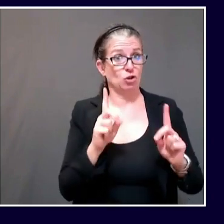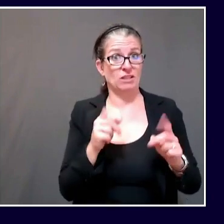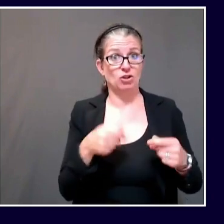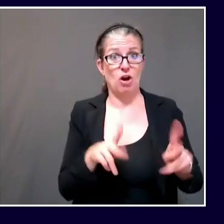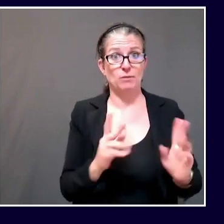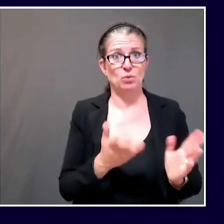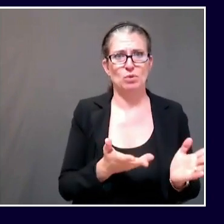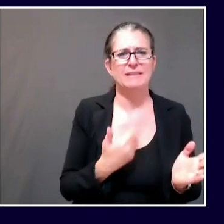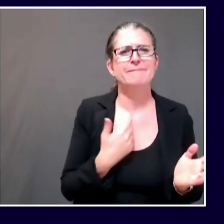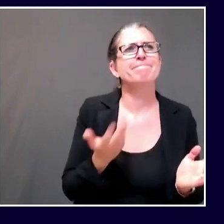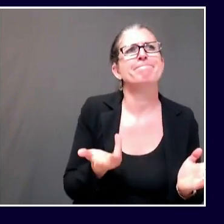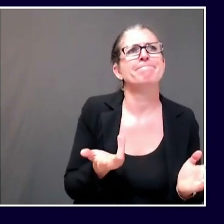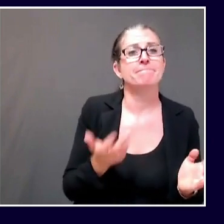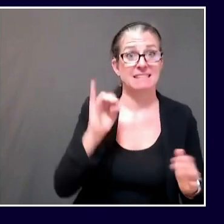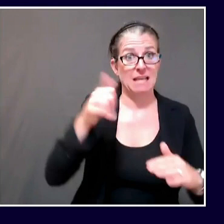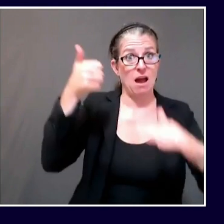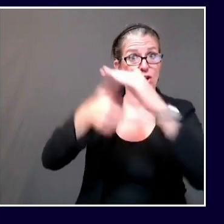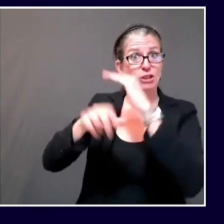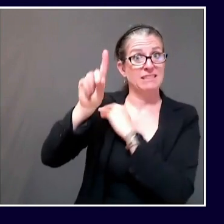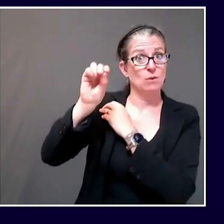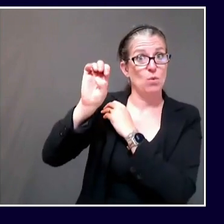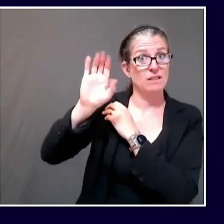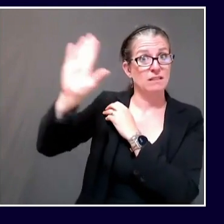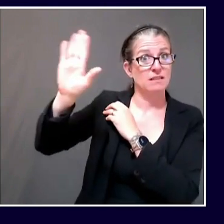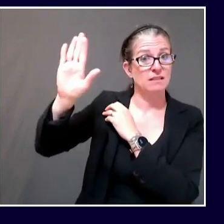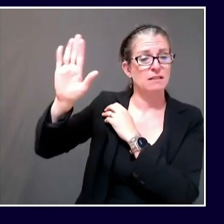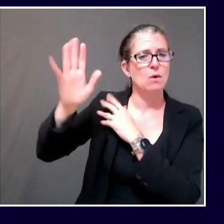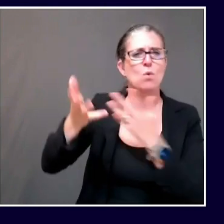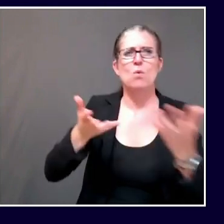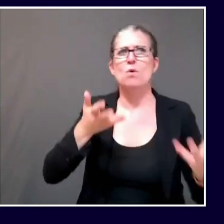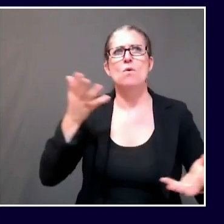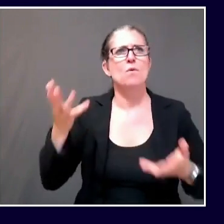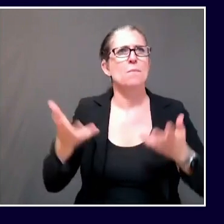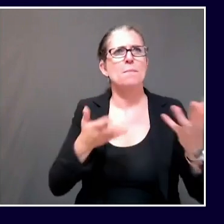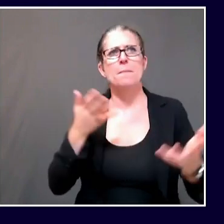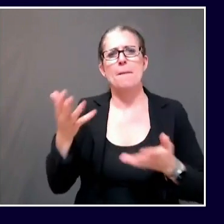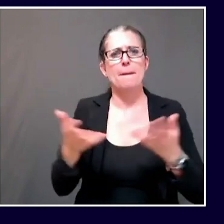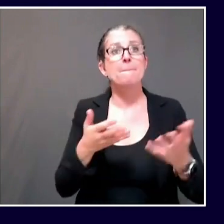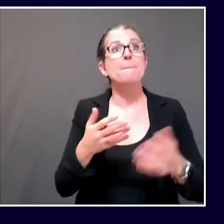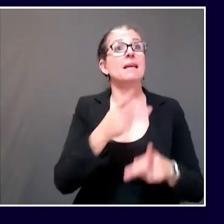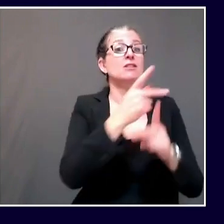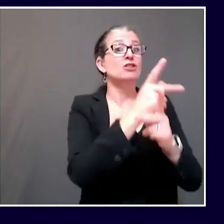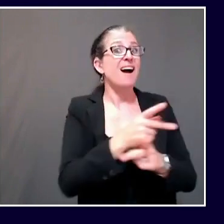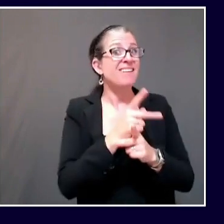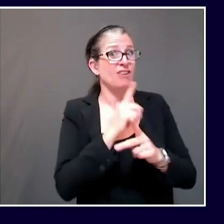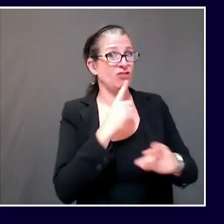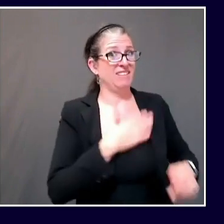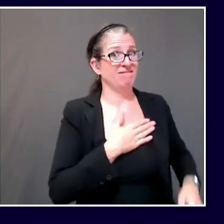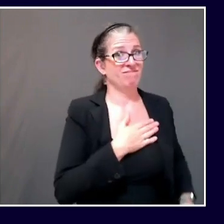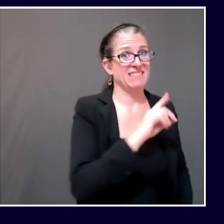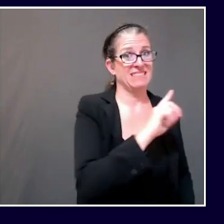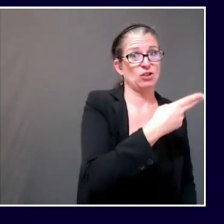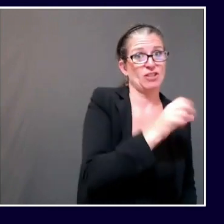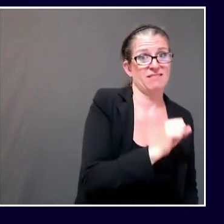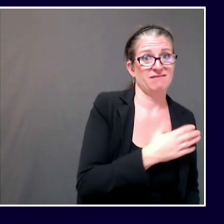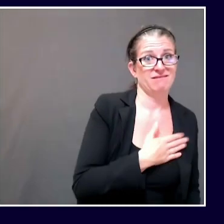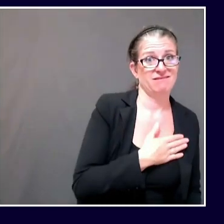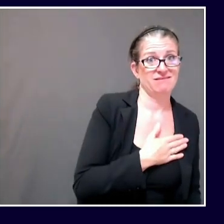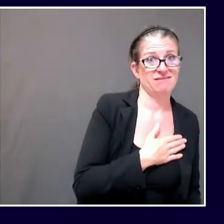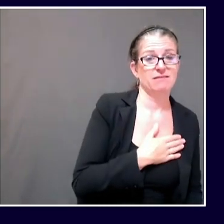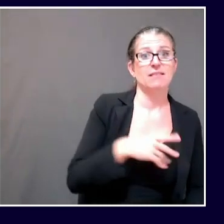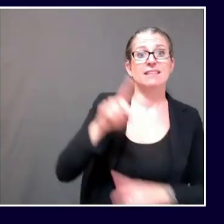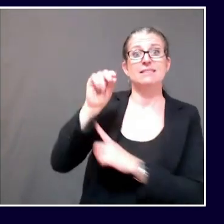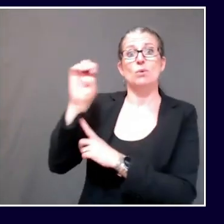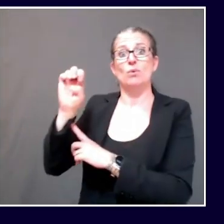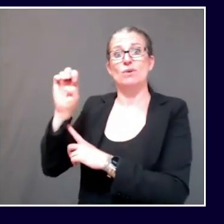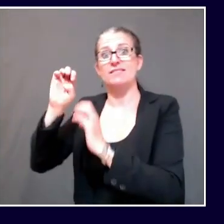will be engaged, as will schools, or is it childcare? So we hope to have that guidance or clarity soon. Thank you. Dr. Shah,